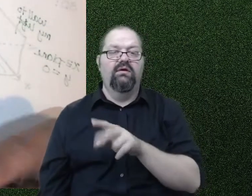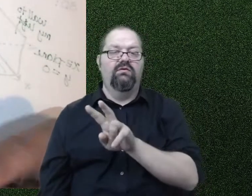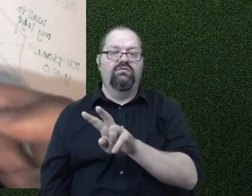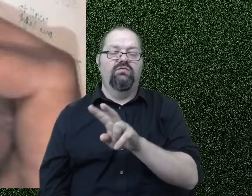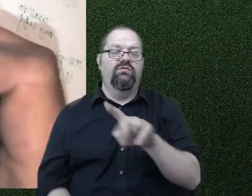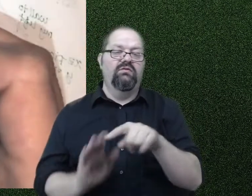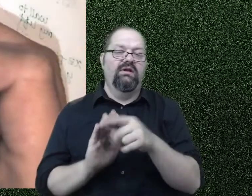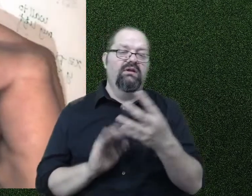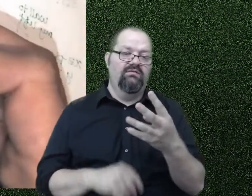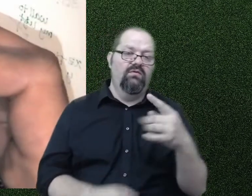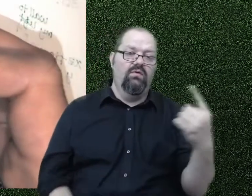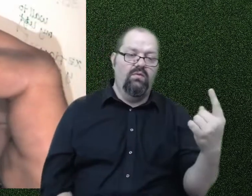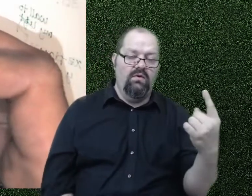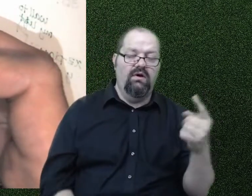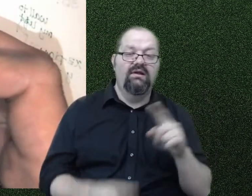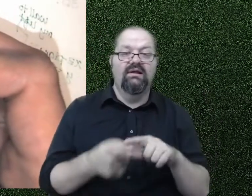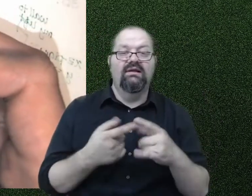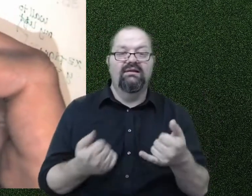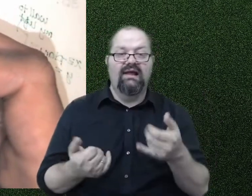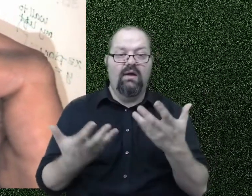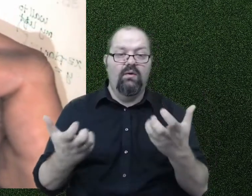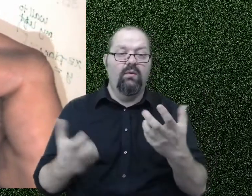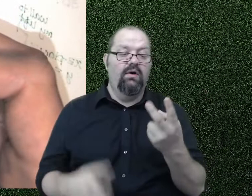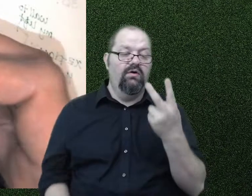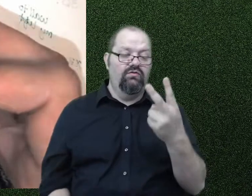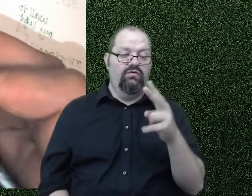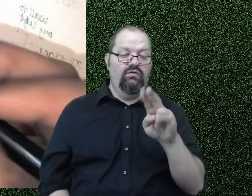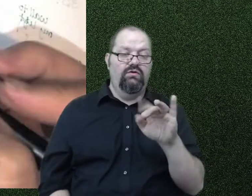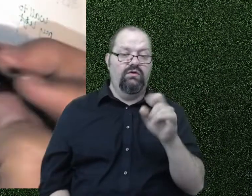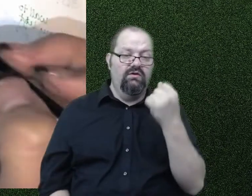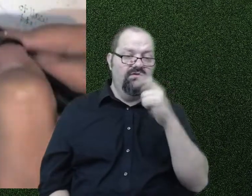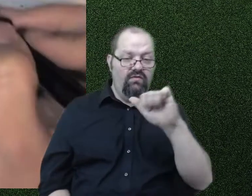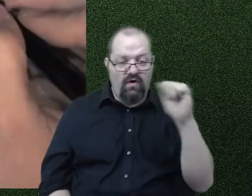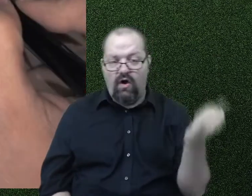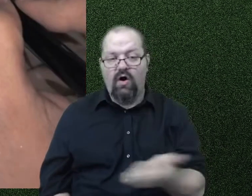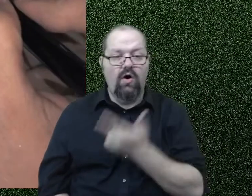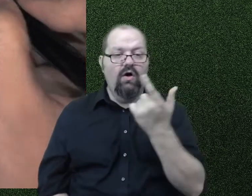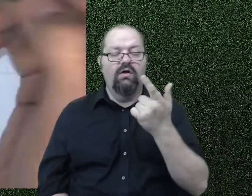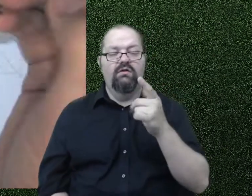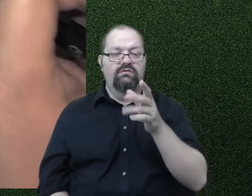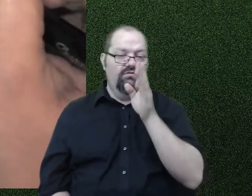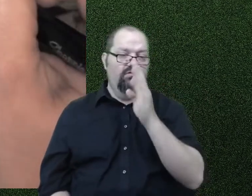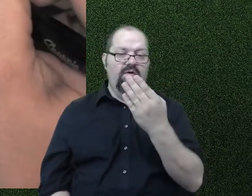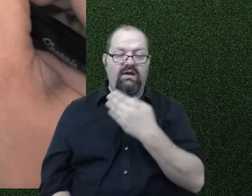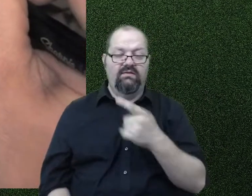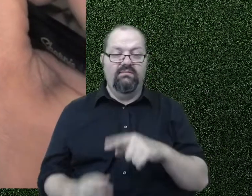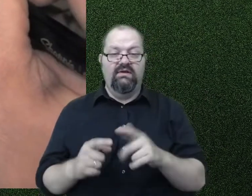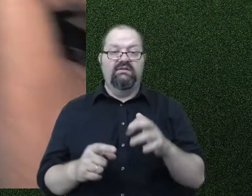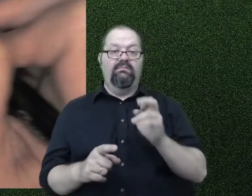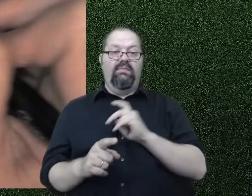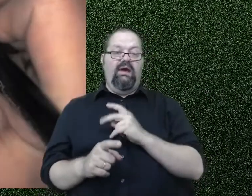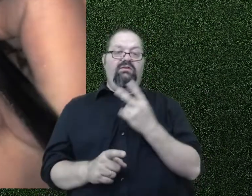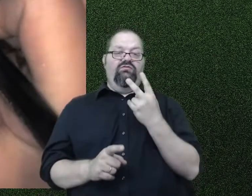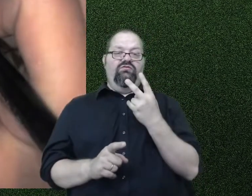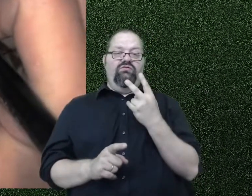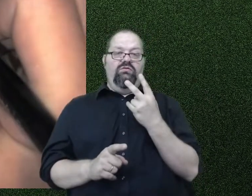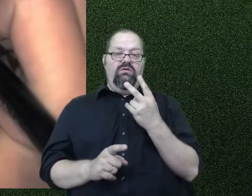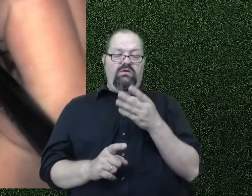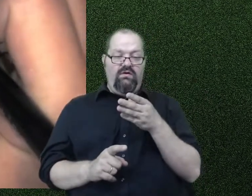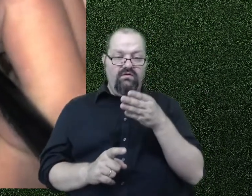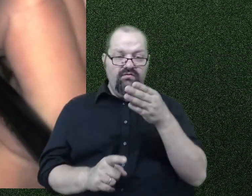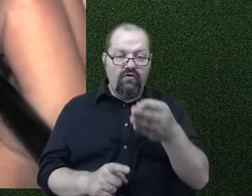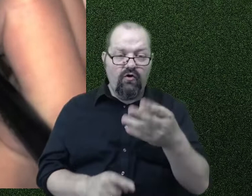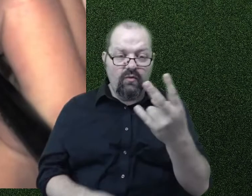to go 2 units in all directions. So we want to go back 2 units to here and forwards